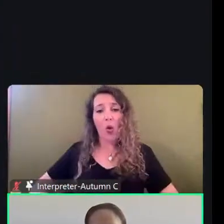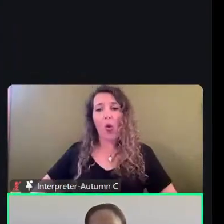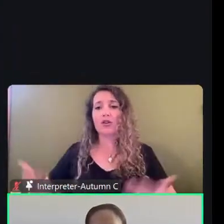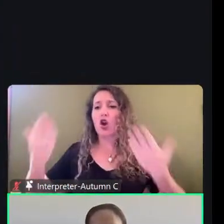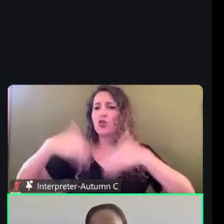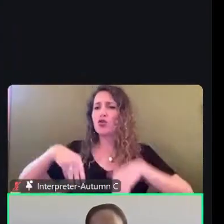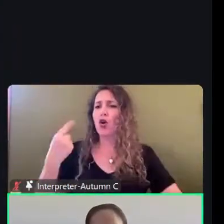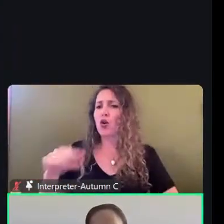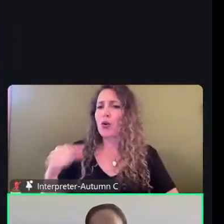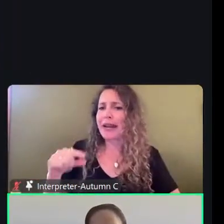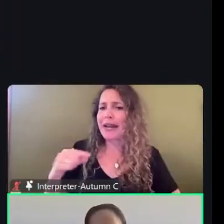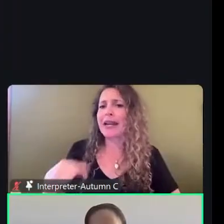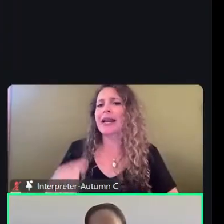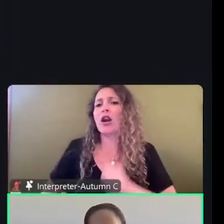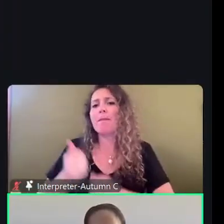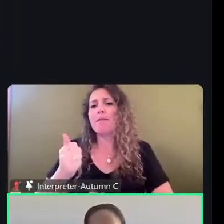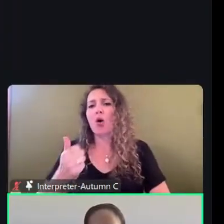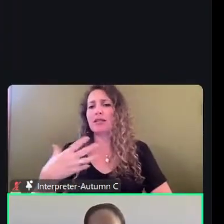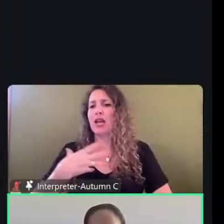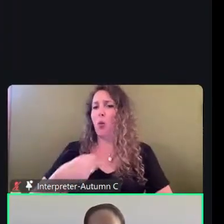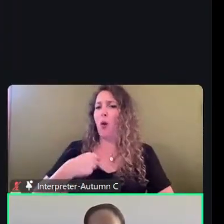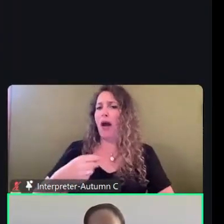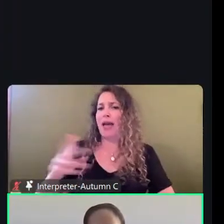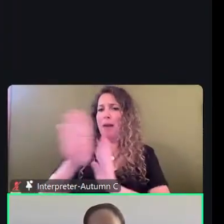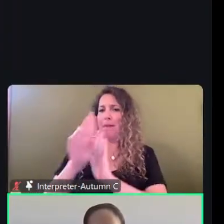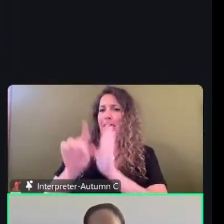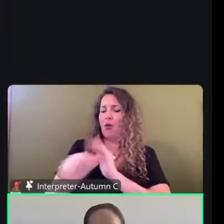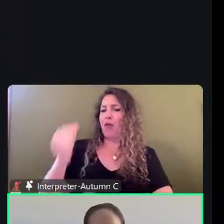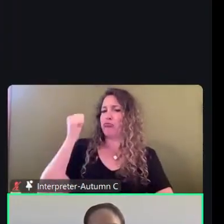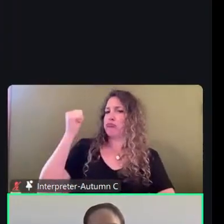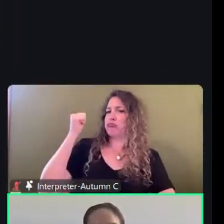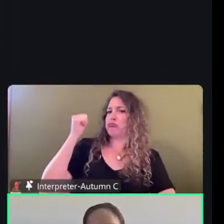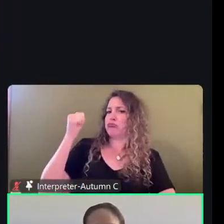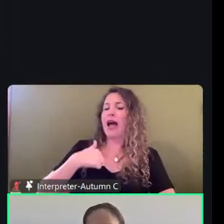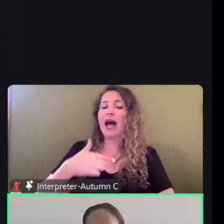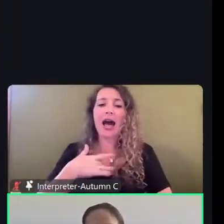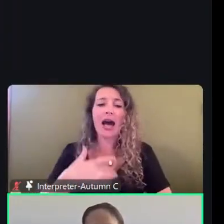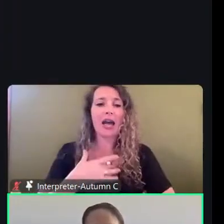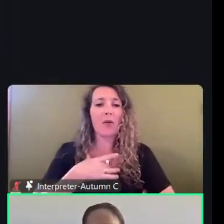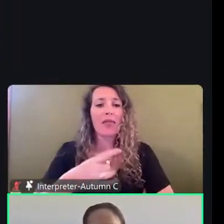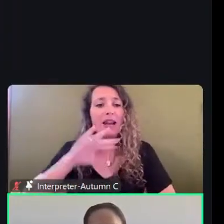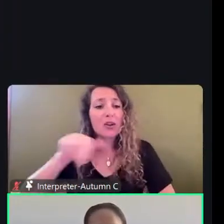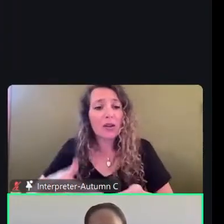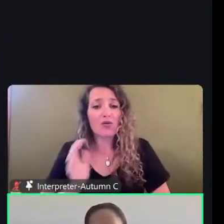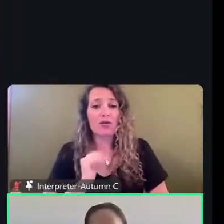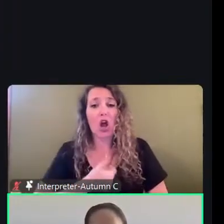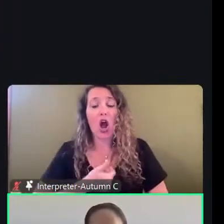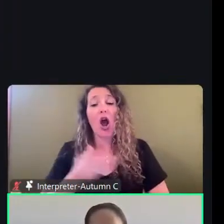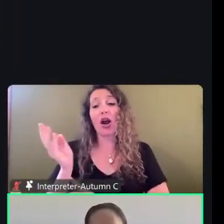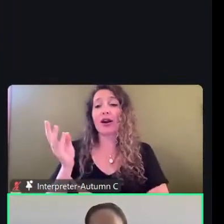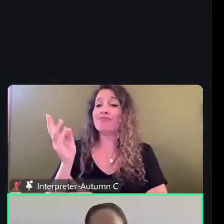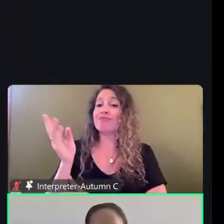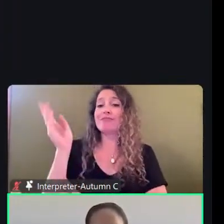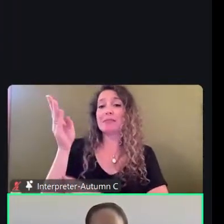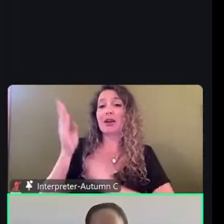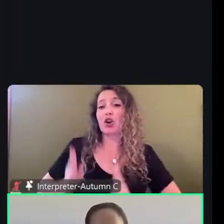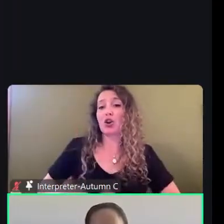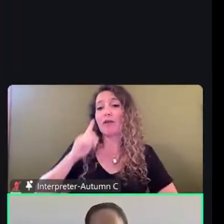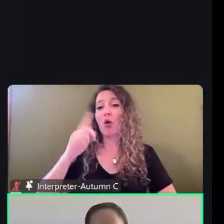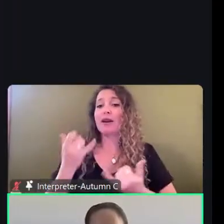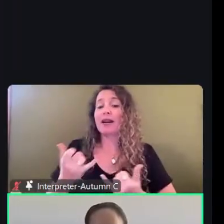green shirt, and it's mostly white in my background. And I'd like to introduce our speaker for today,